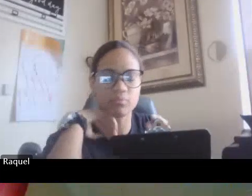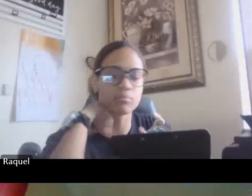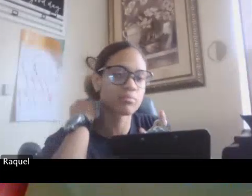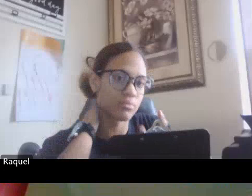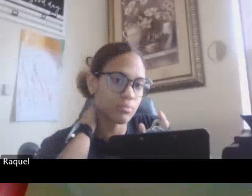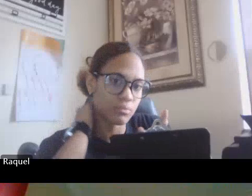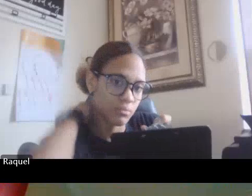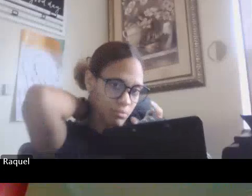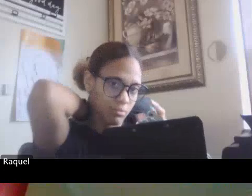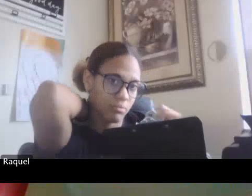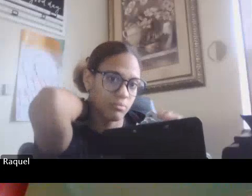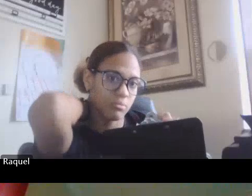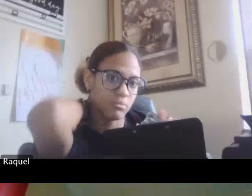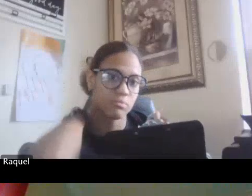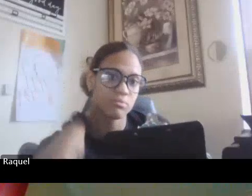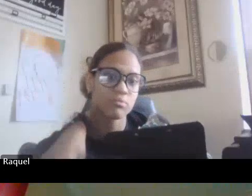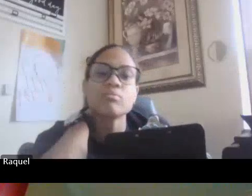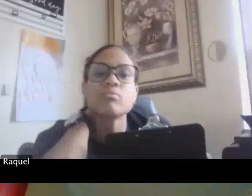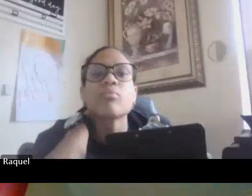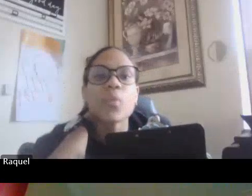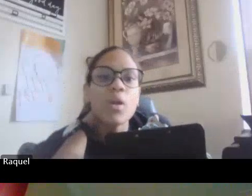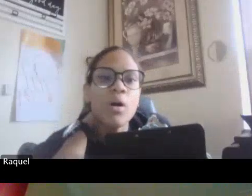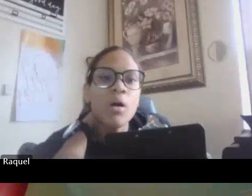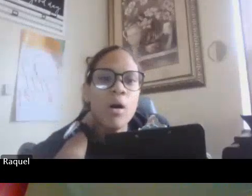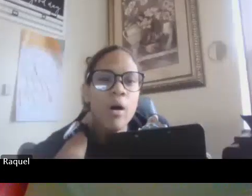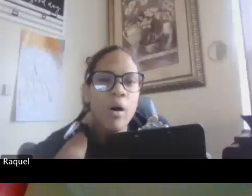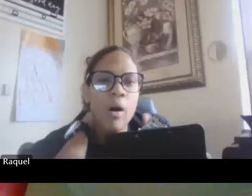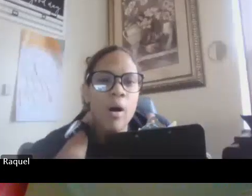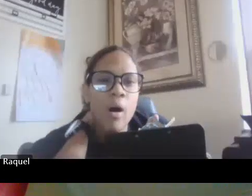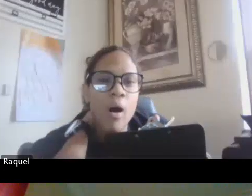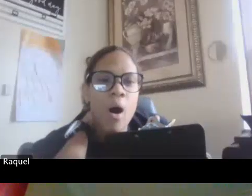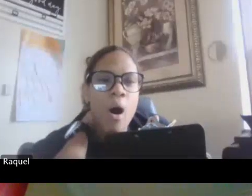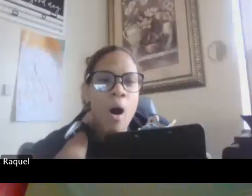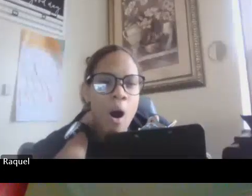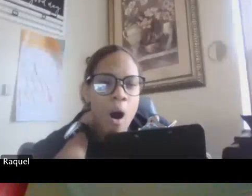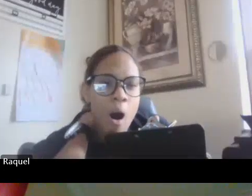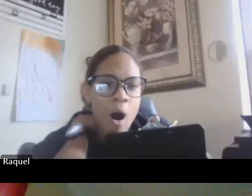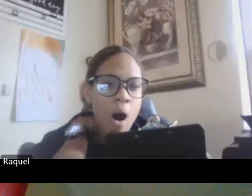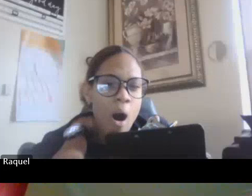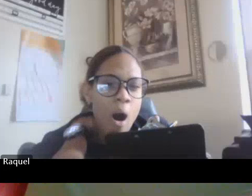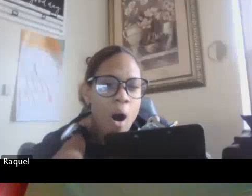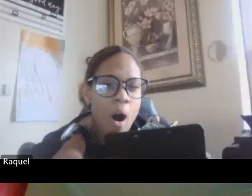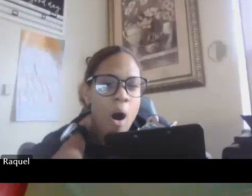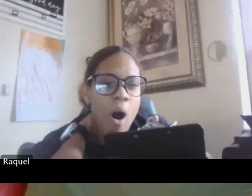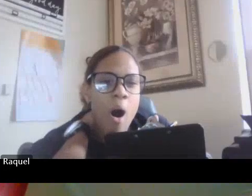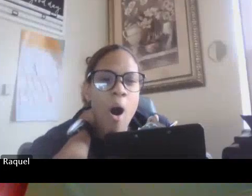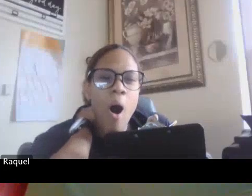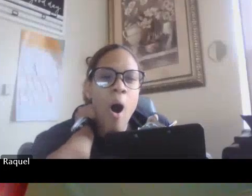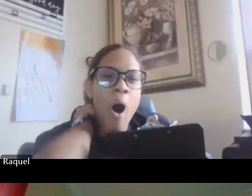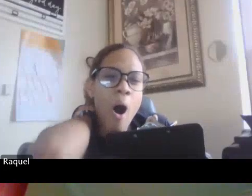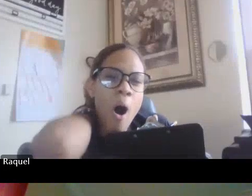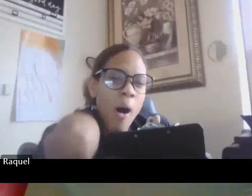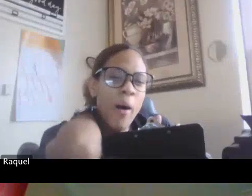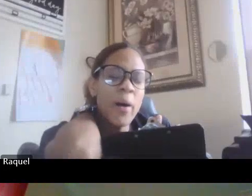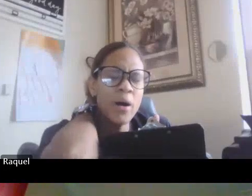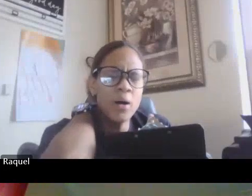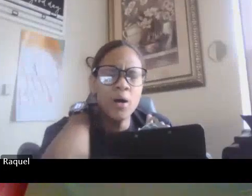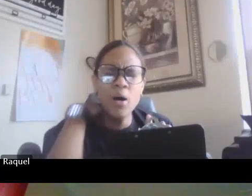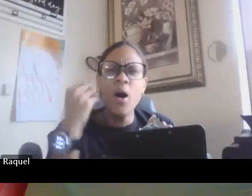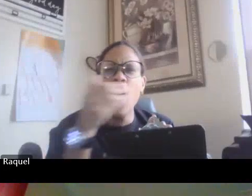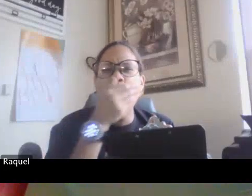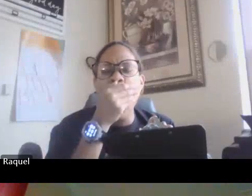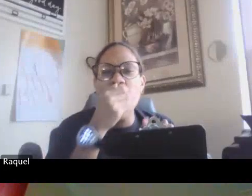last paper is coming. We've got a lot of moving parts with this paper, but you're driving